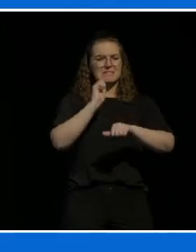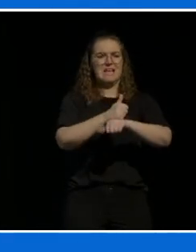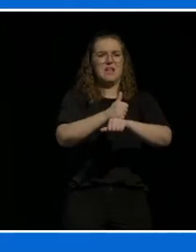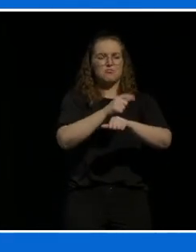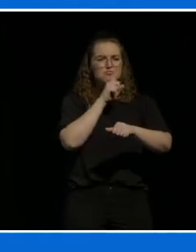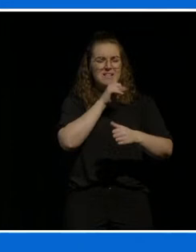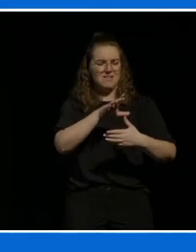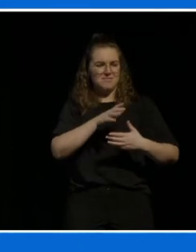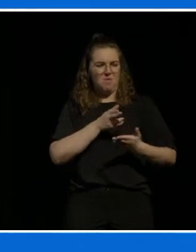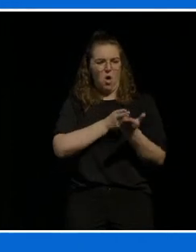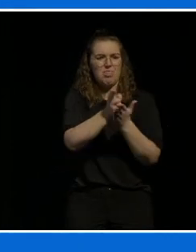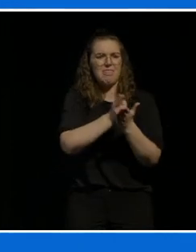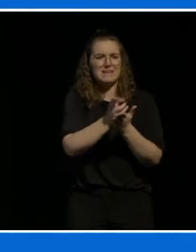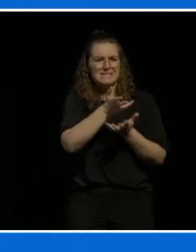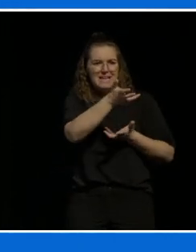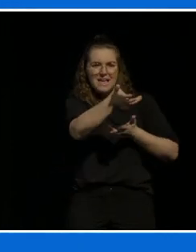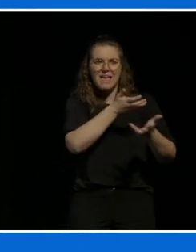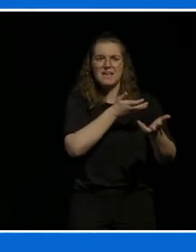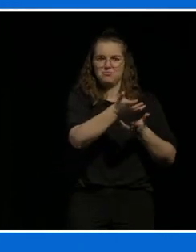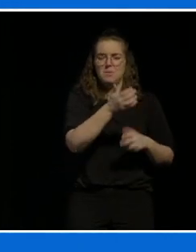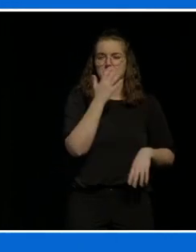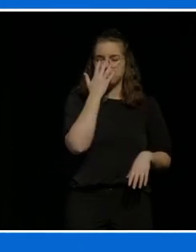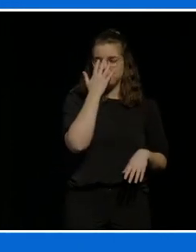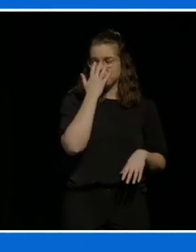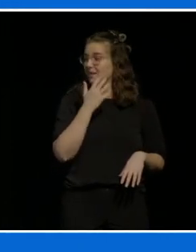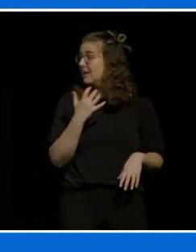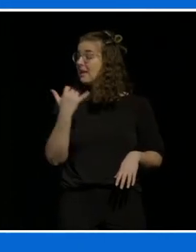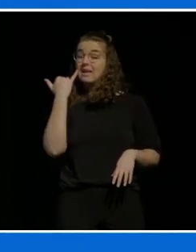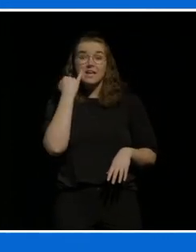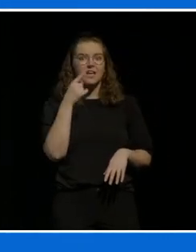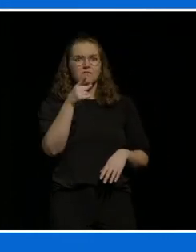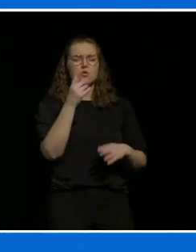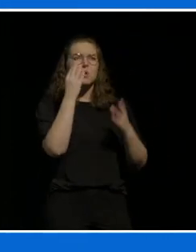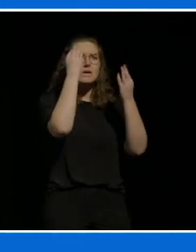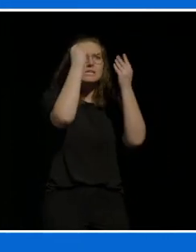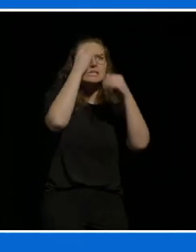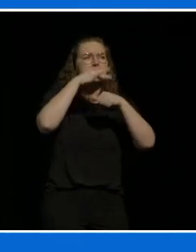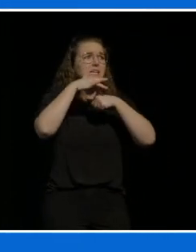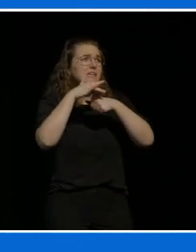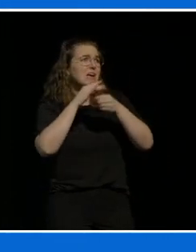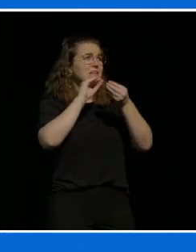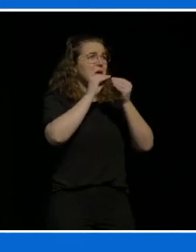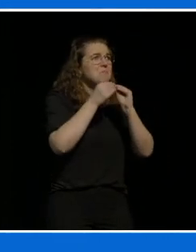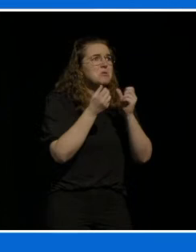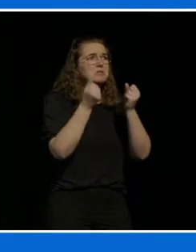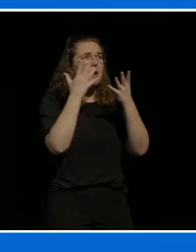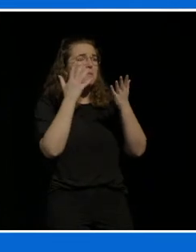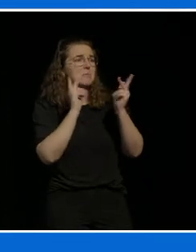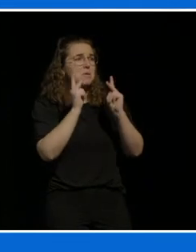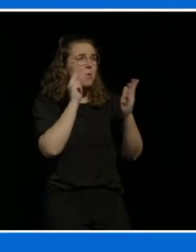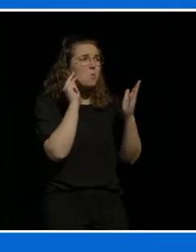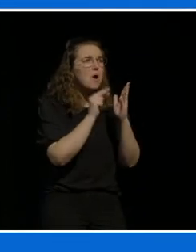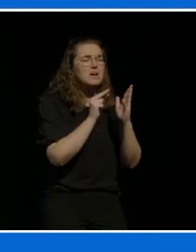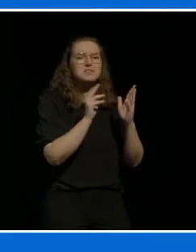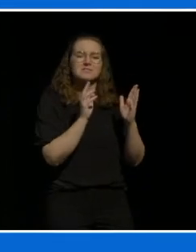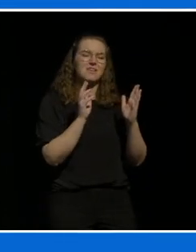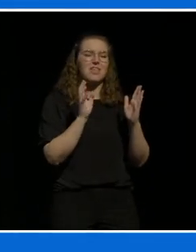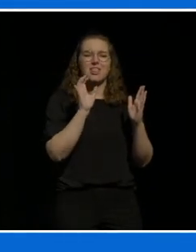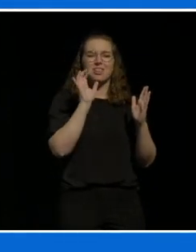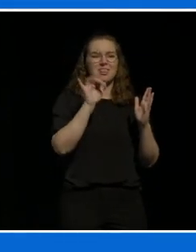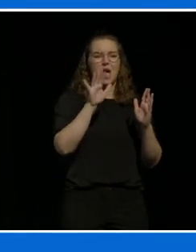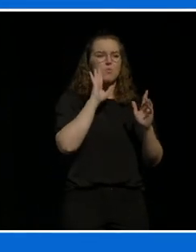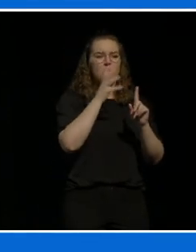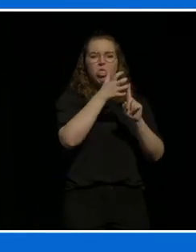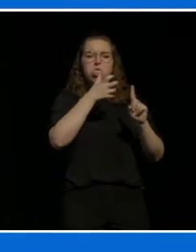itself. Also, if you spend your time really stressing about the numbers or how many clicks you're gonna get, that takes away from the energy and creativity for